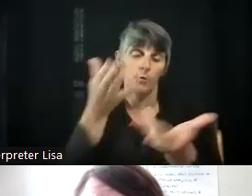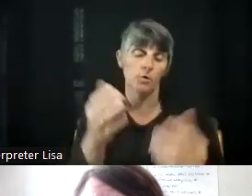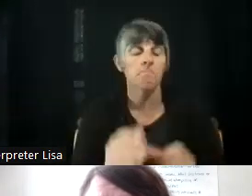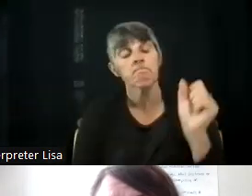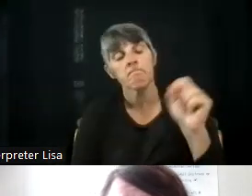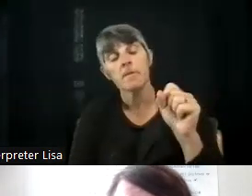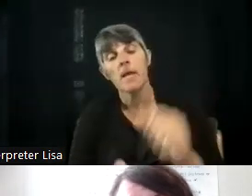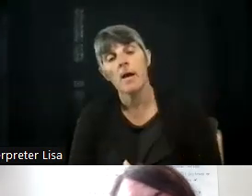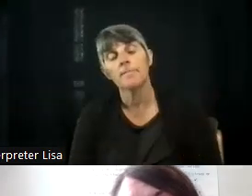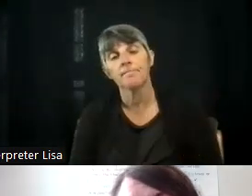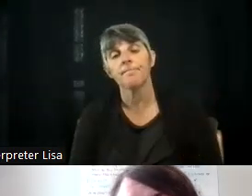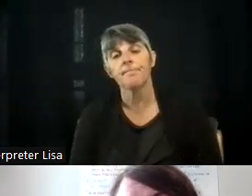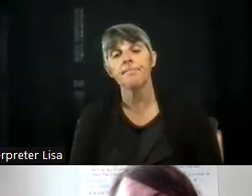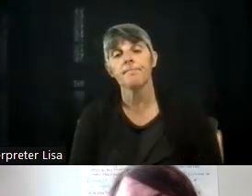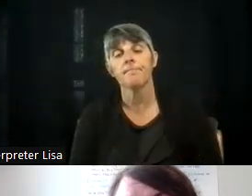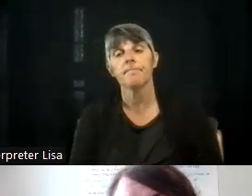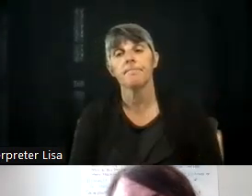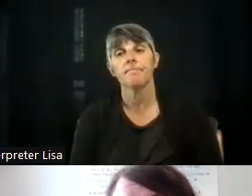Yeah.